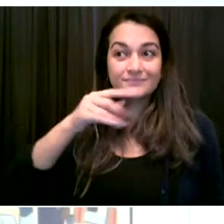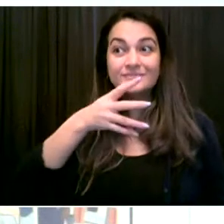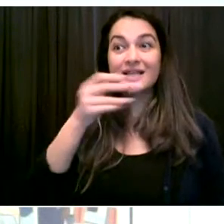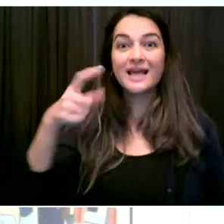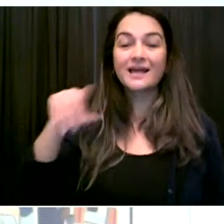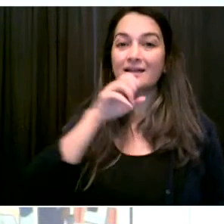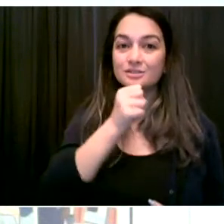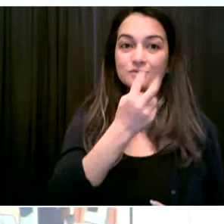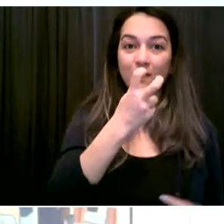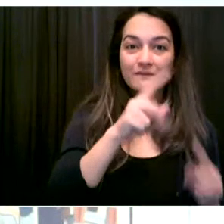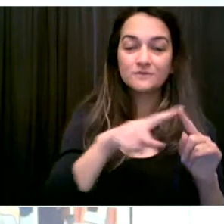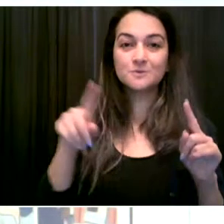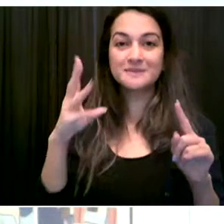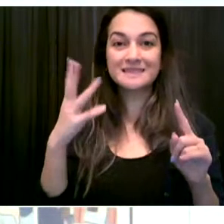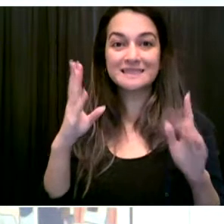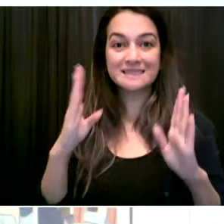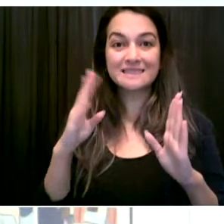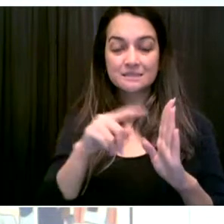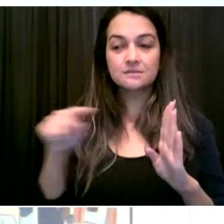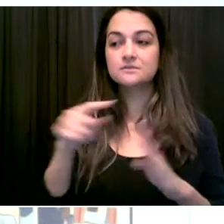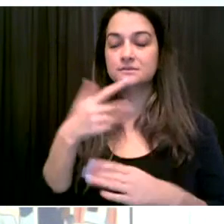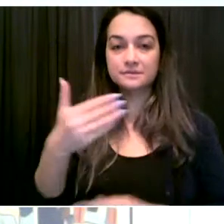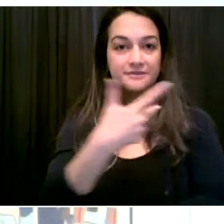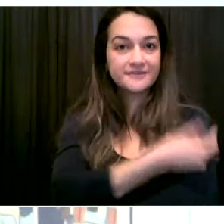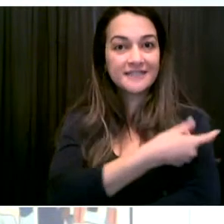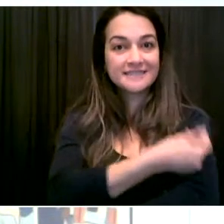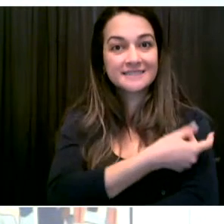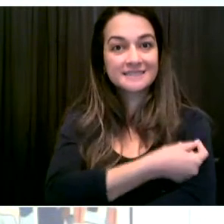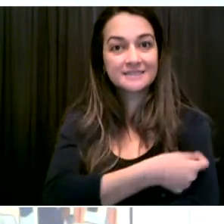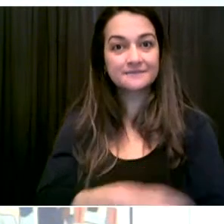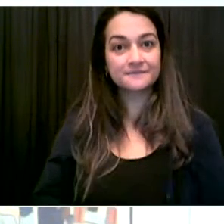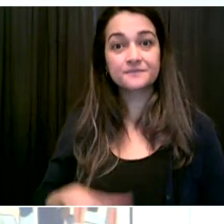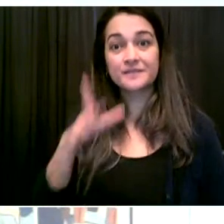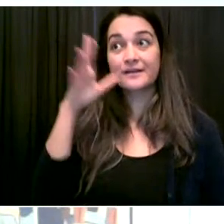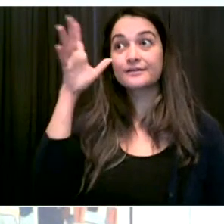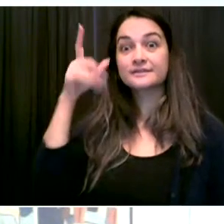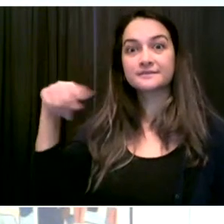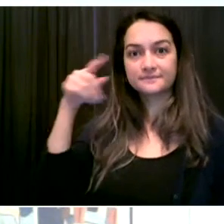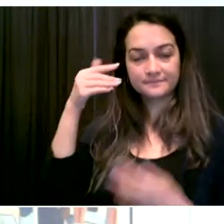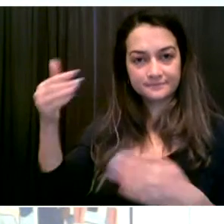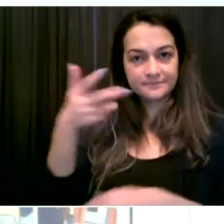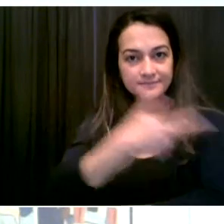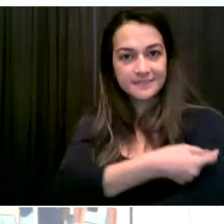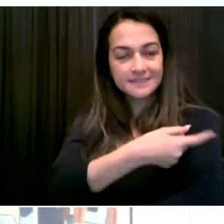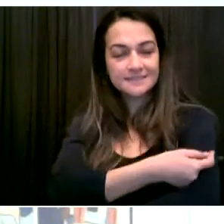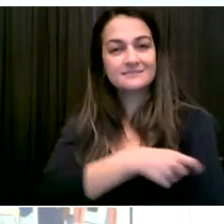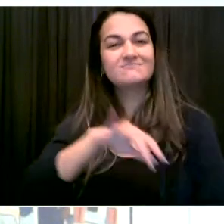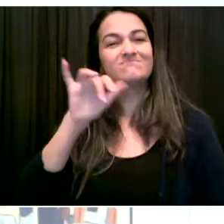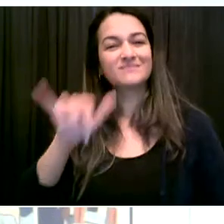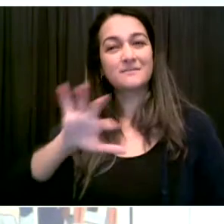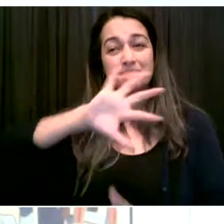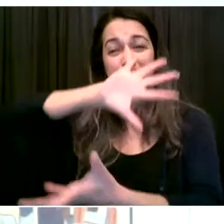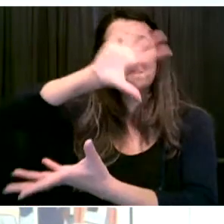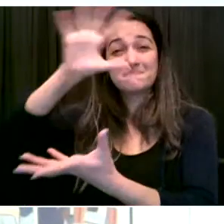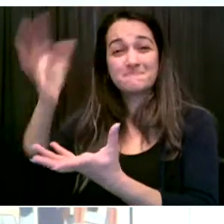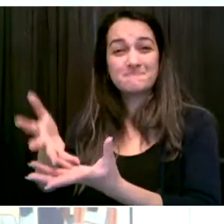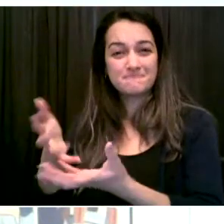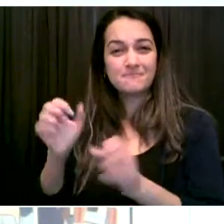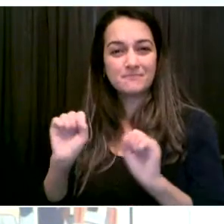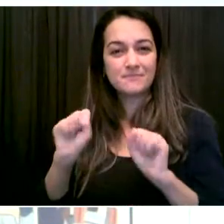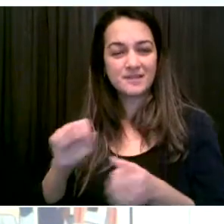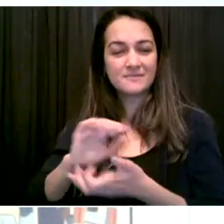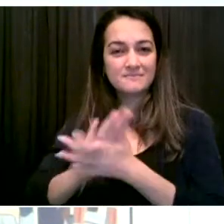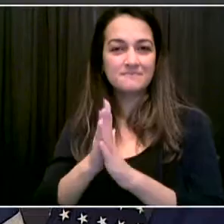all parents to make an appointment today, if you haven't already, so that your child can be fully vaccinated by the time that